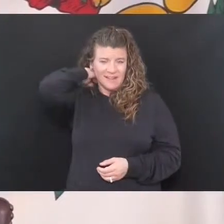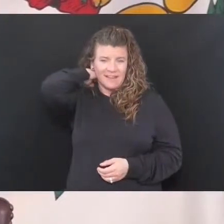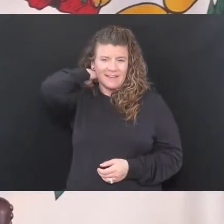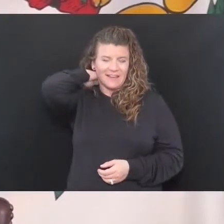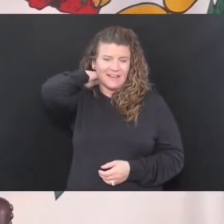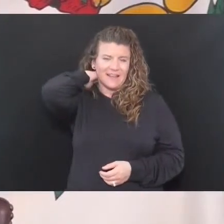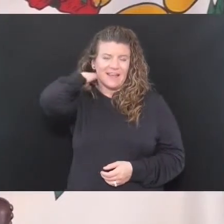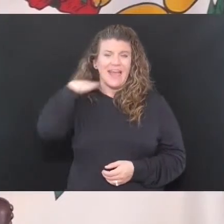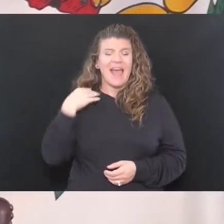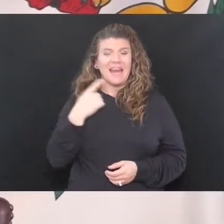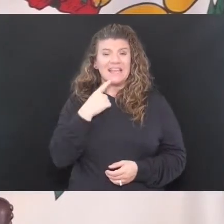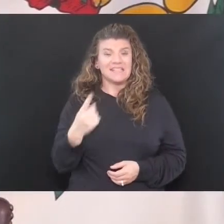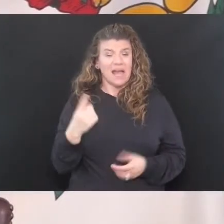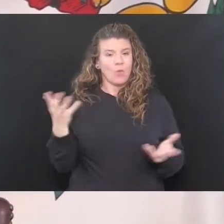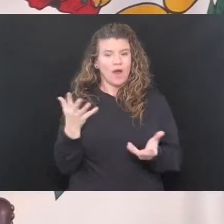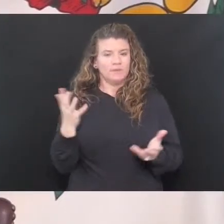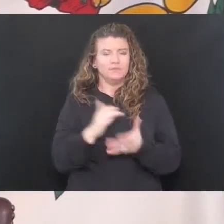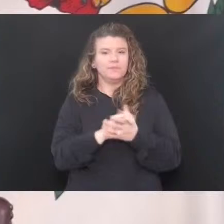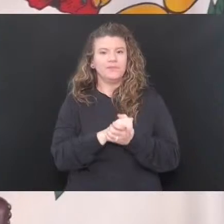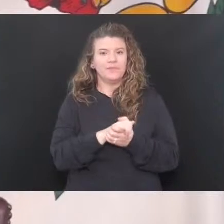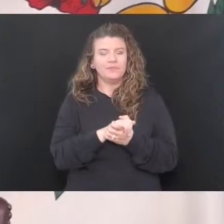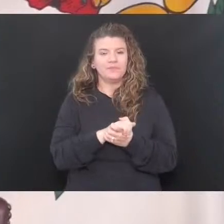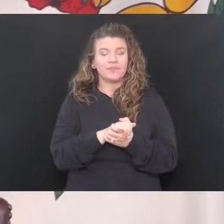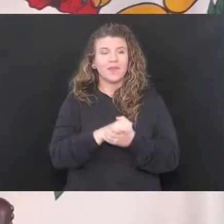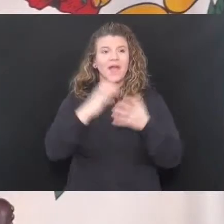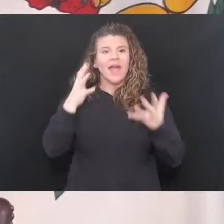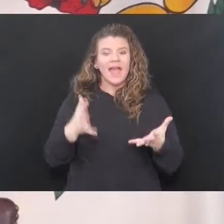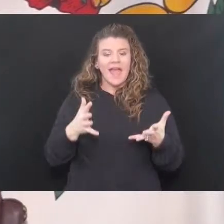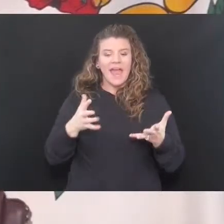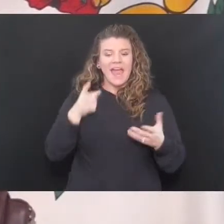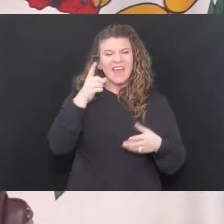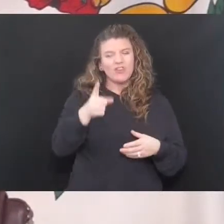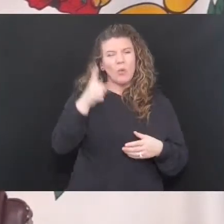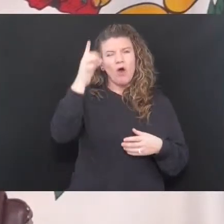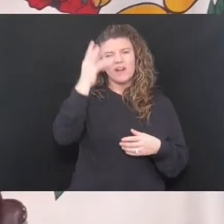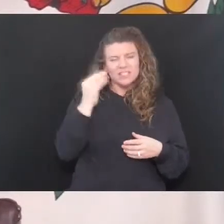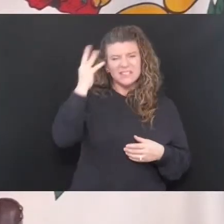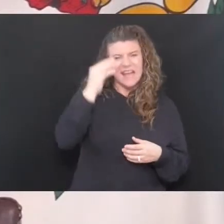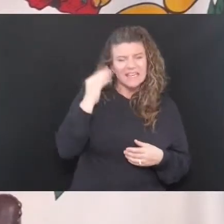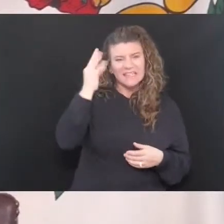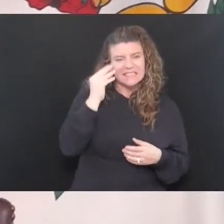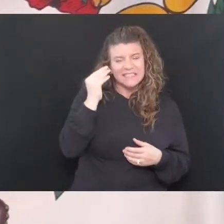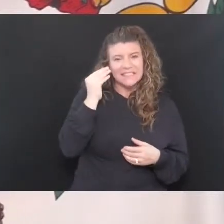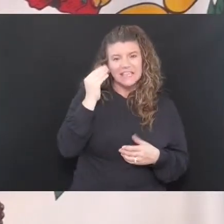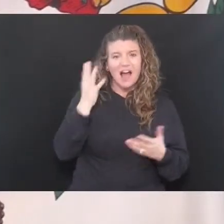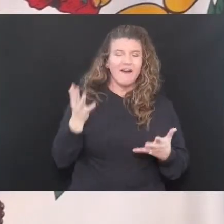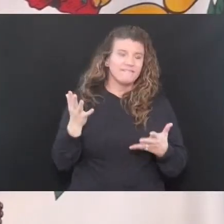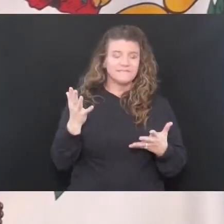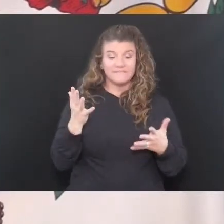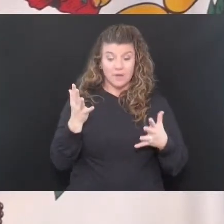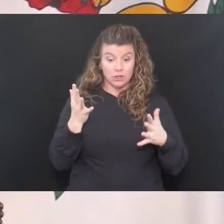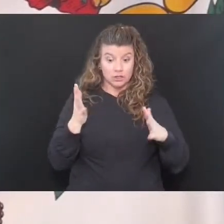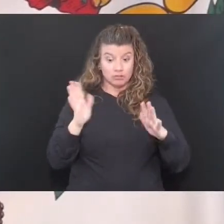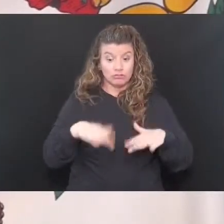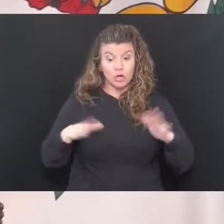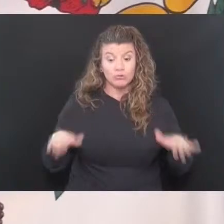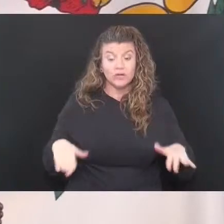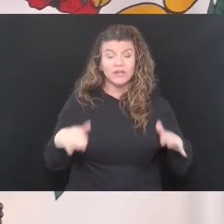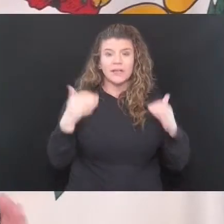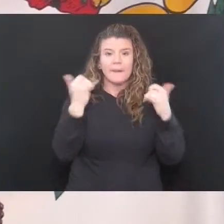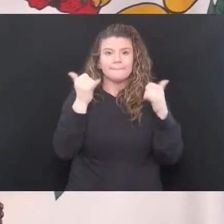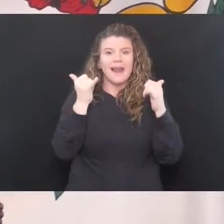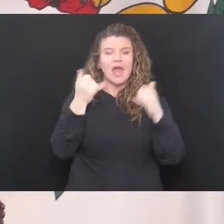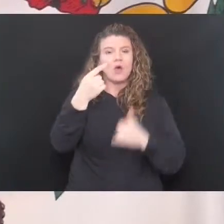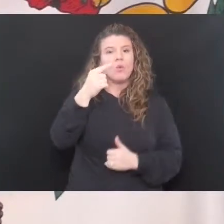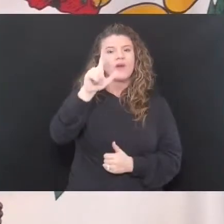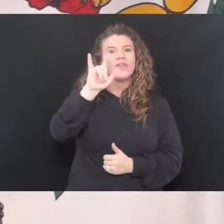just this. He said, if you could just think of, you know, children playing with